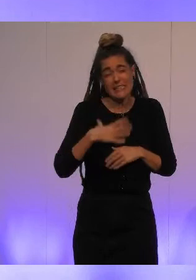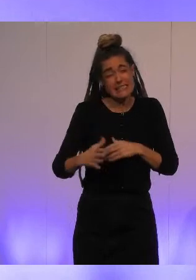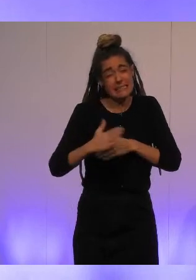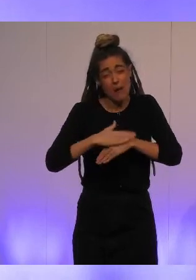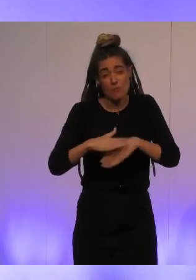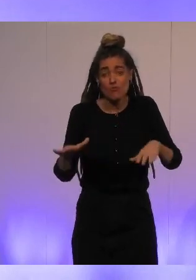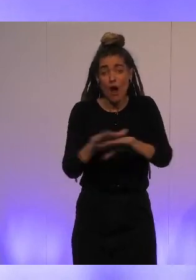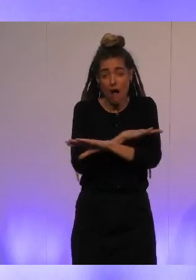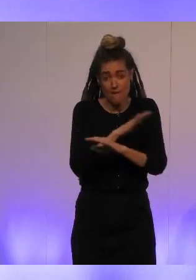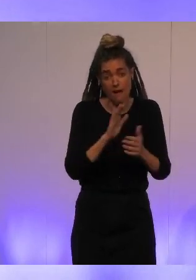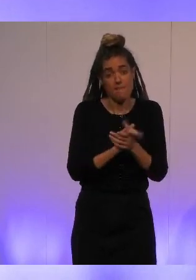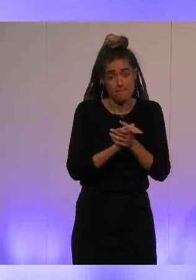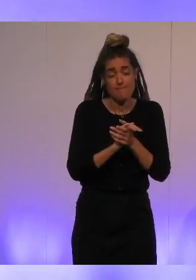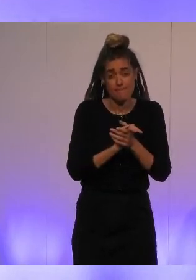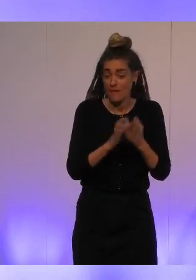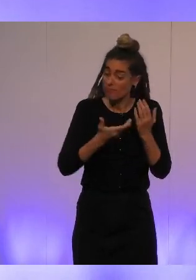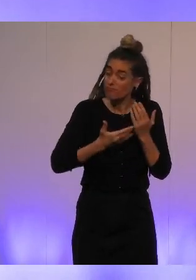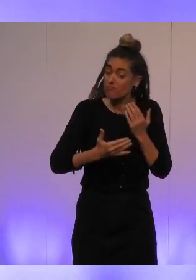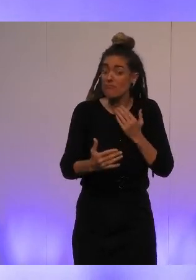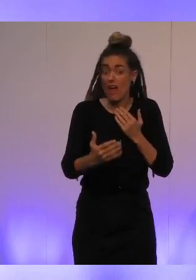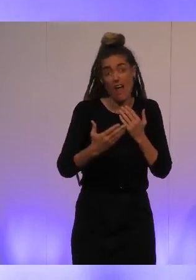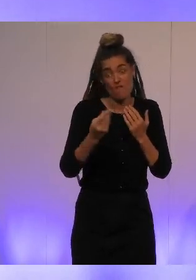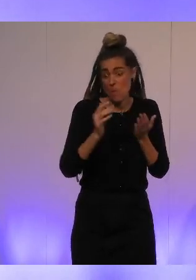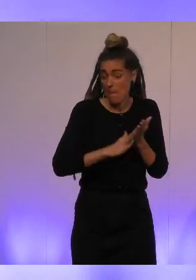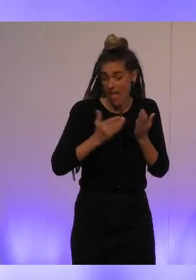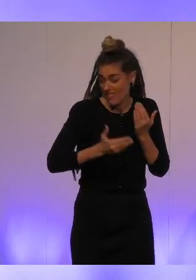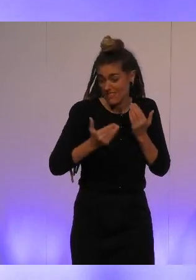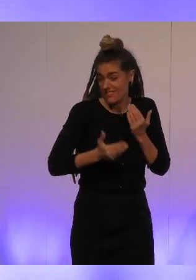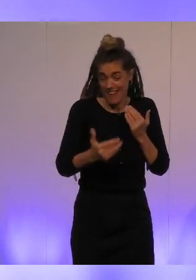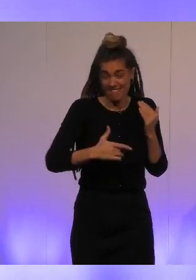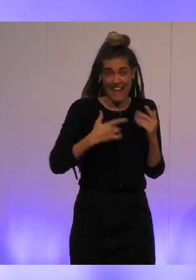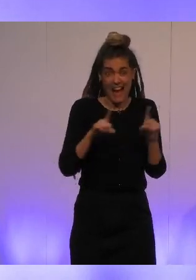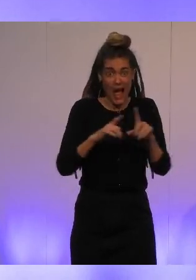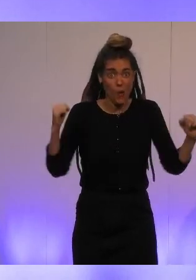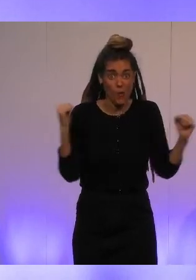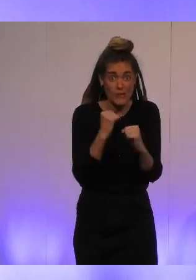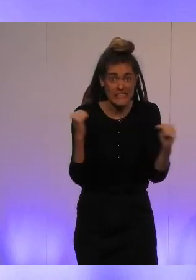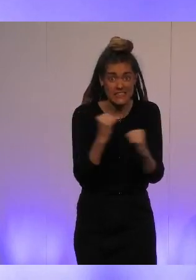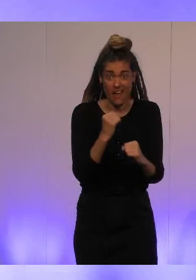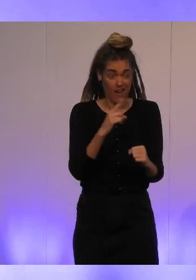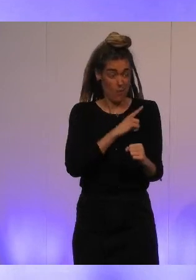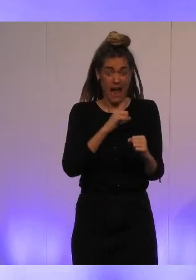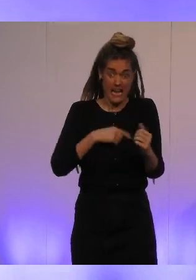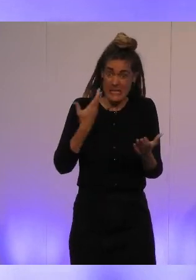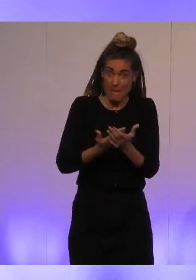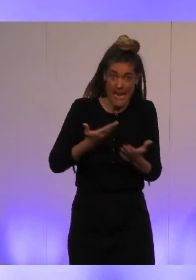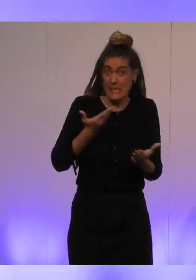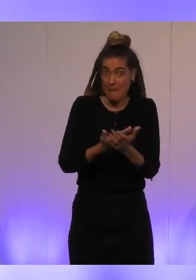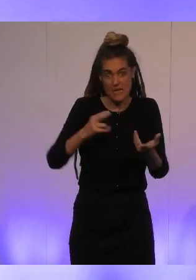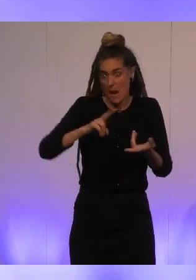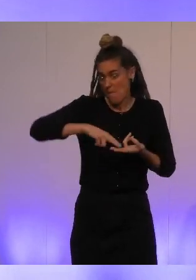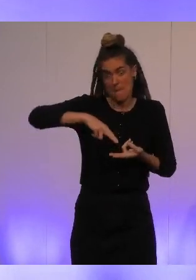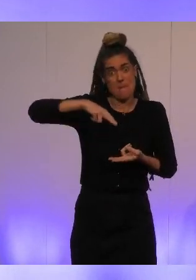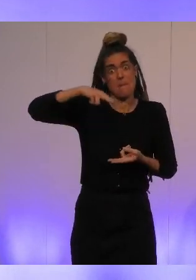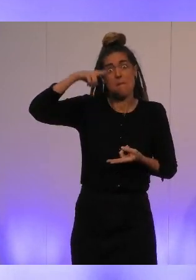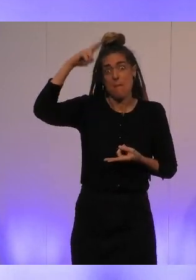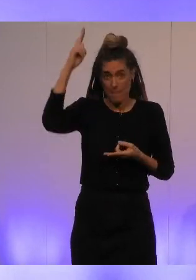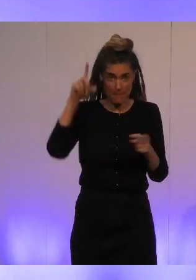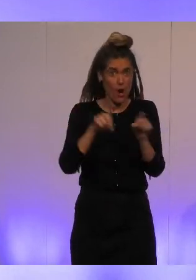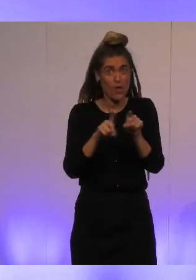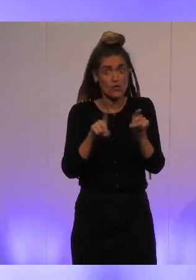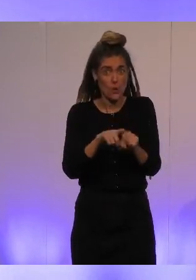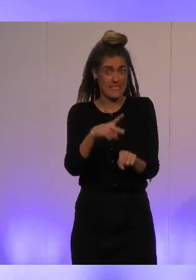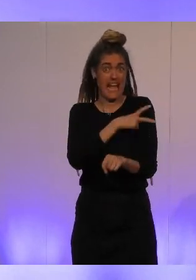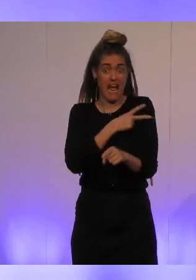same time, recent months have felt to most of us like a winter, with the demands on all services continuing to increase, higher levels of